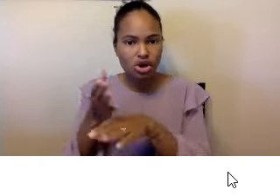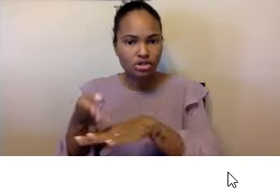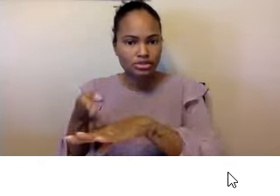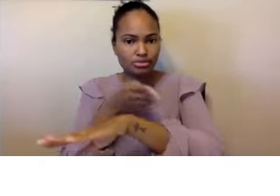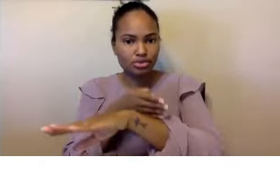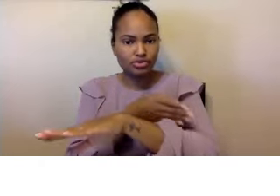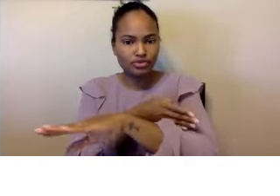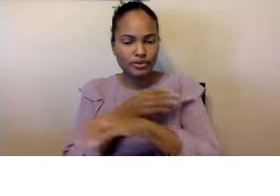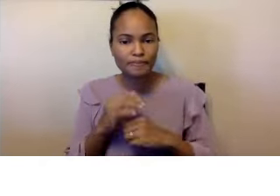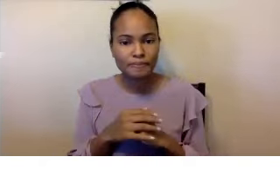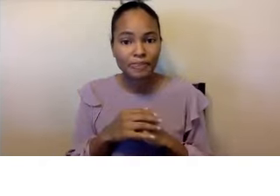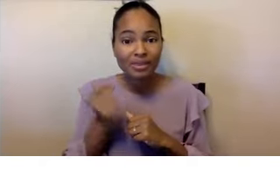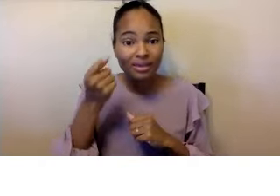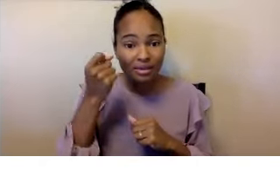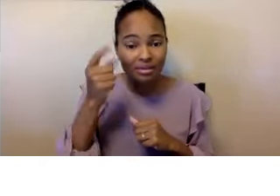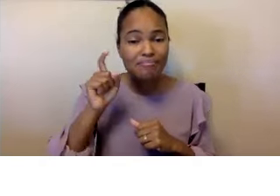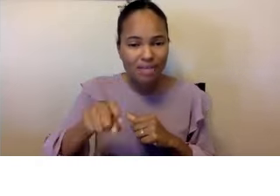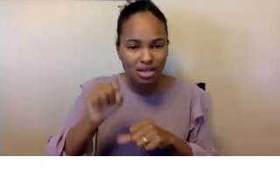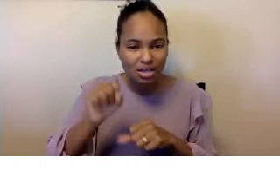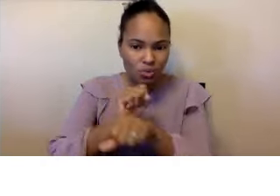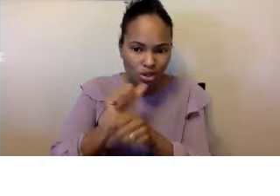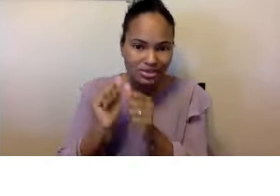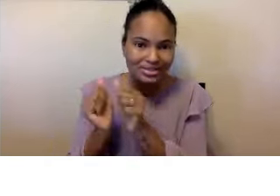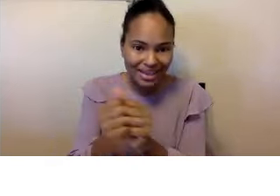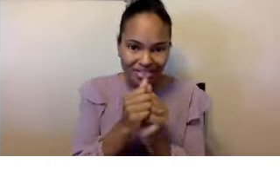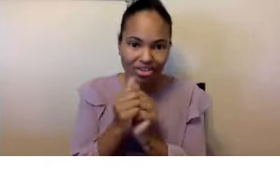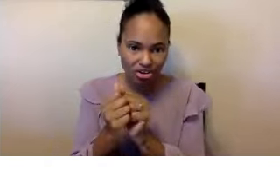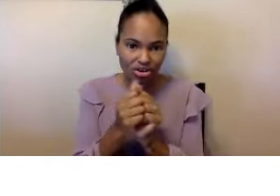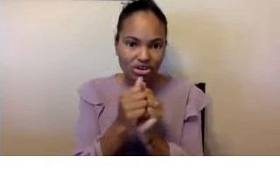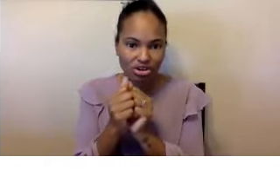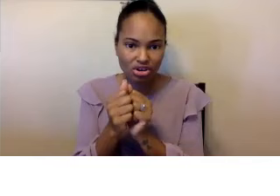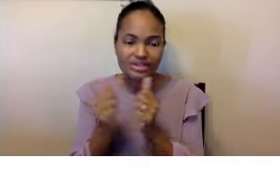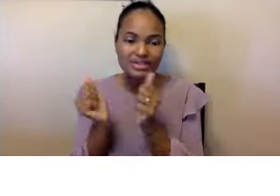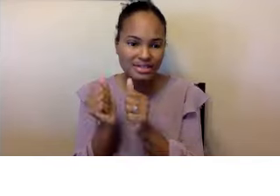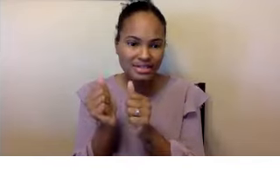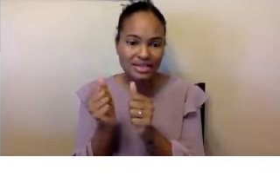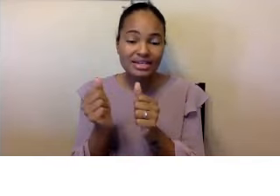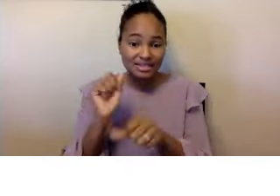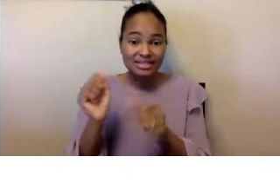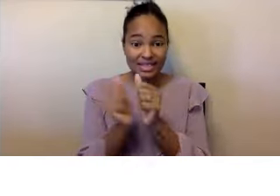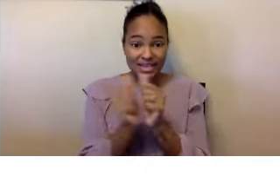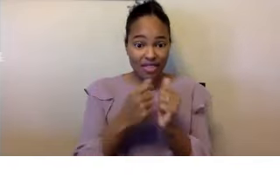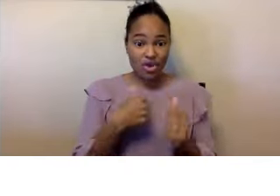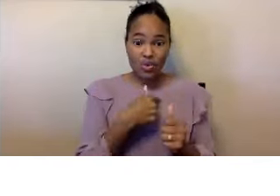But we've all got to work as a team and work together. Together we will win, divided we will fall.